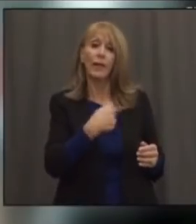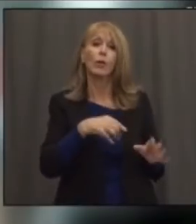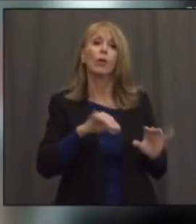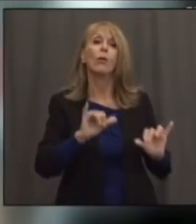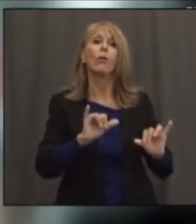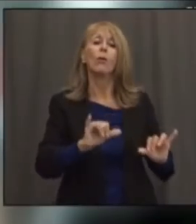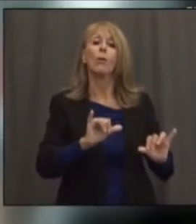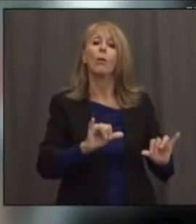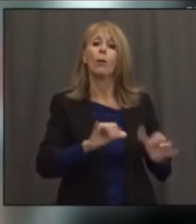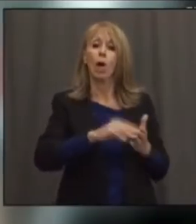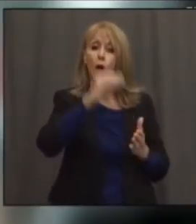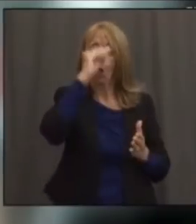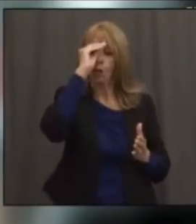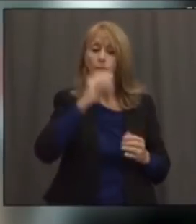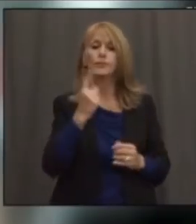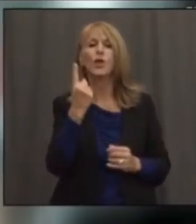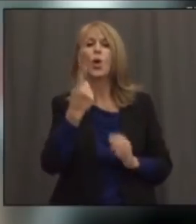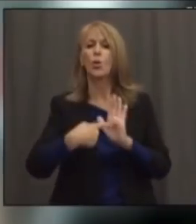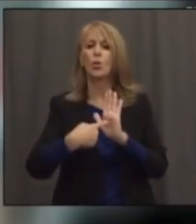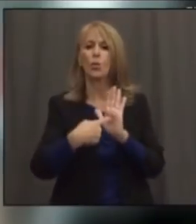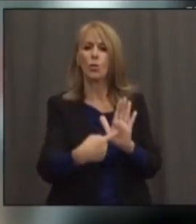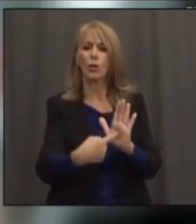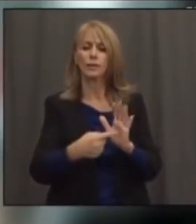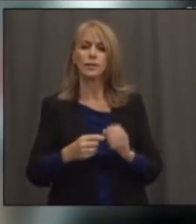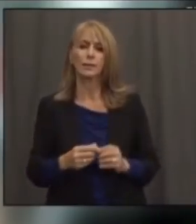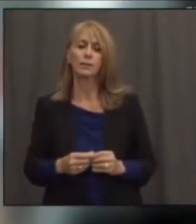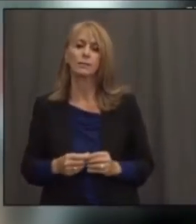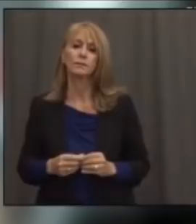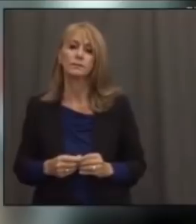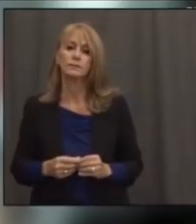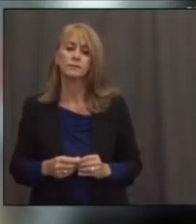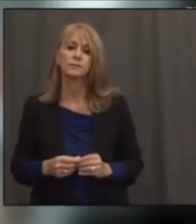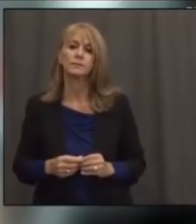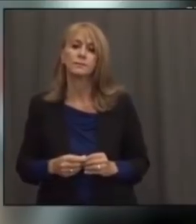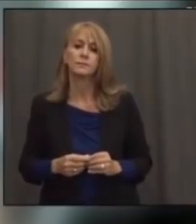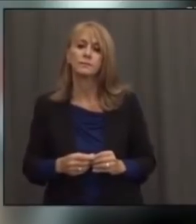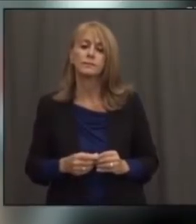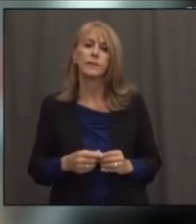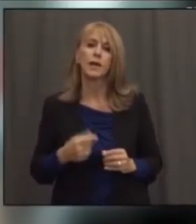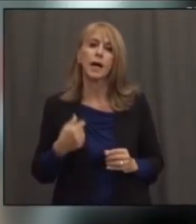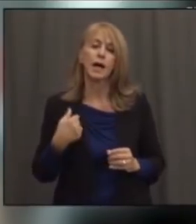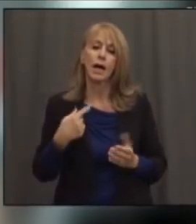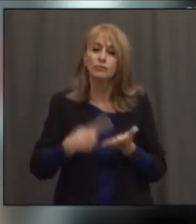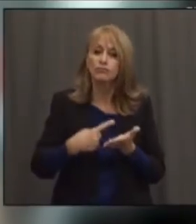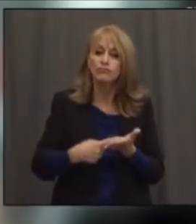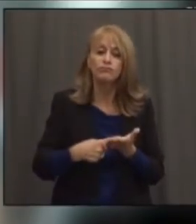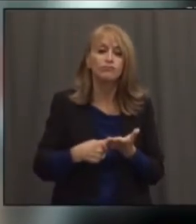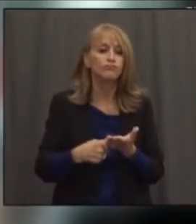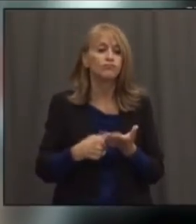so, just to give you one example, I've talked to a lot of people who say to me, I'm 40, I'm